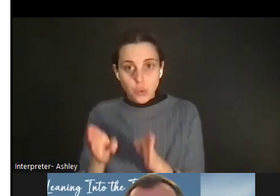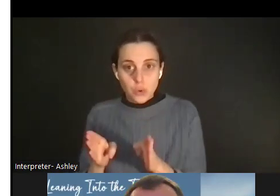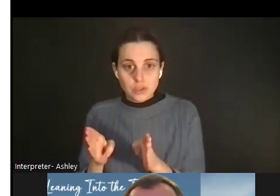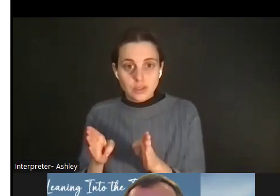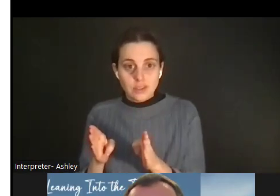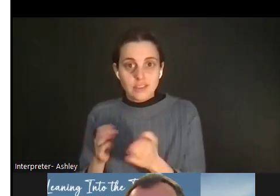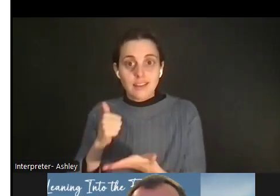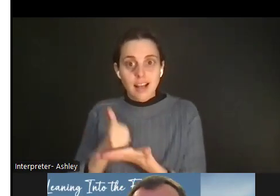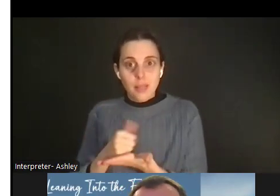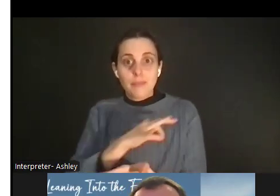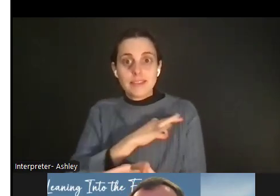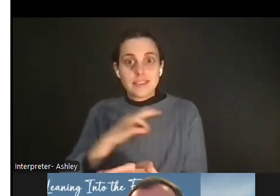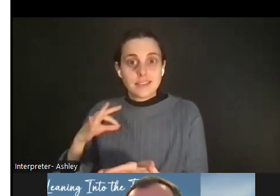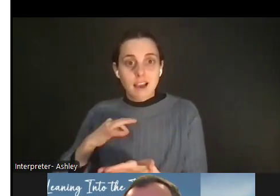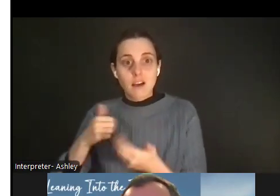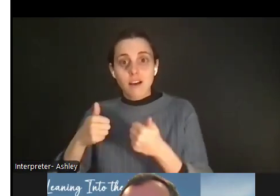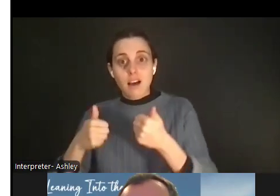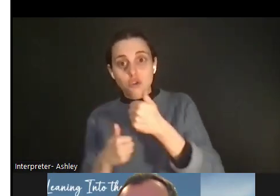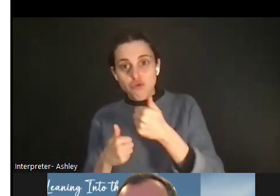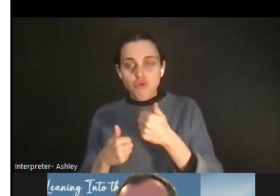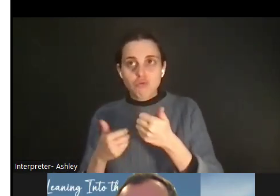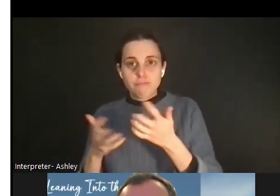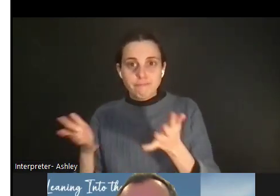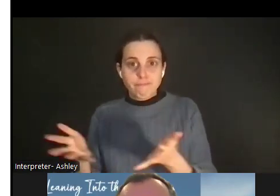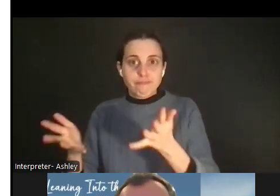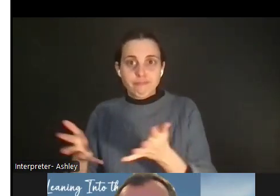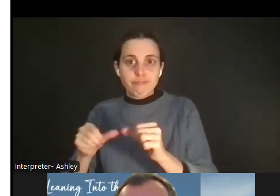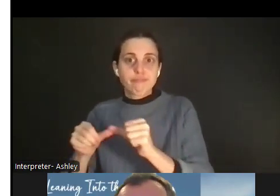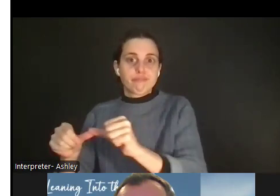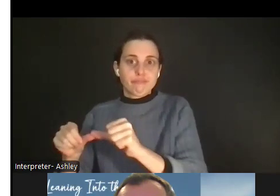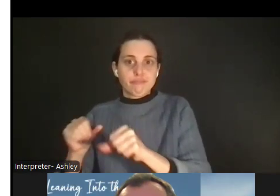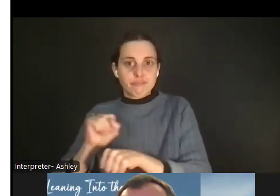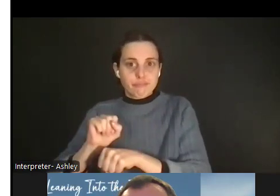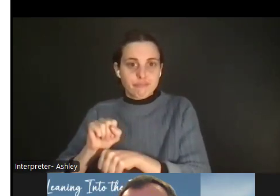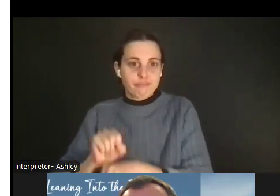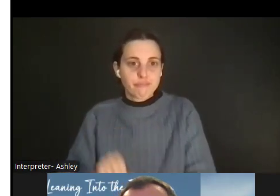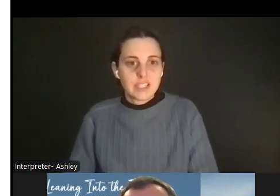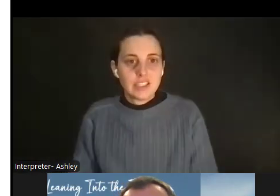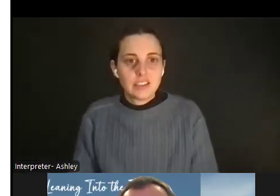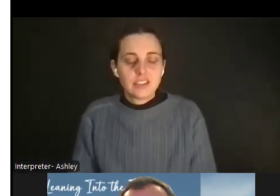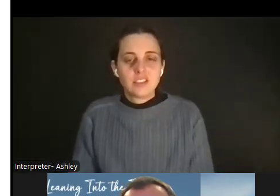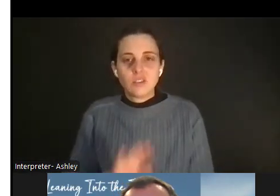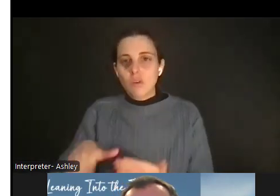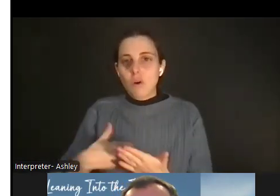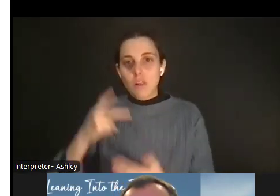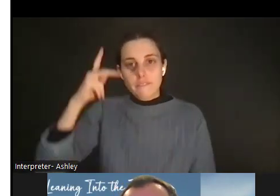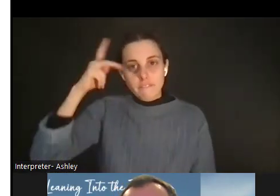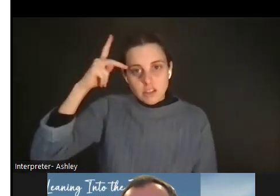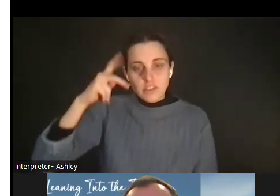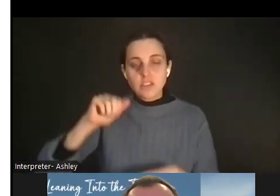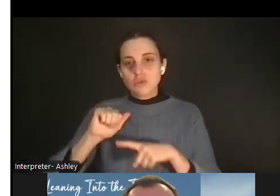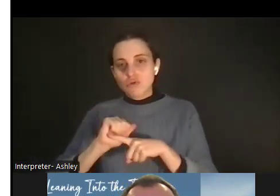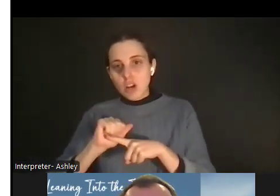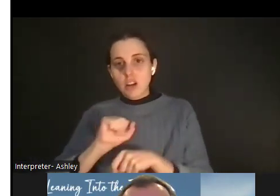change that culture and implement the Lean framework and philosophy through our organization. And